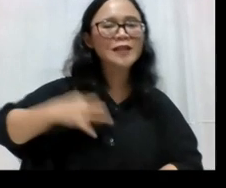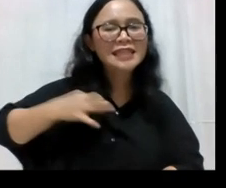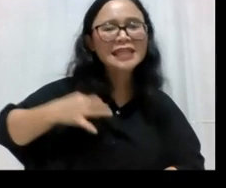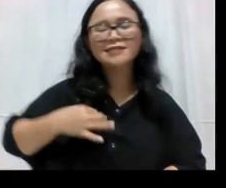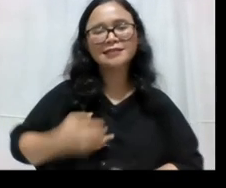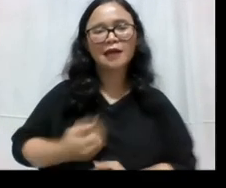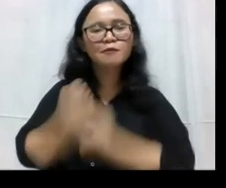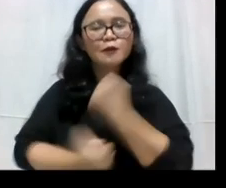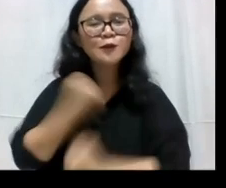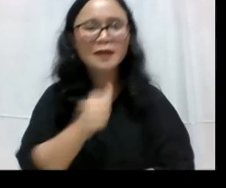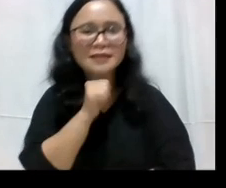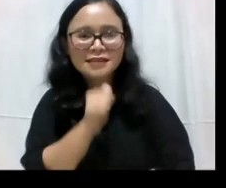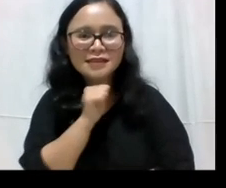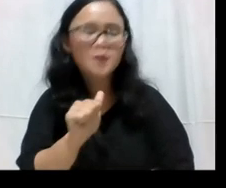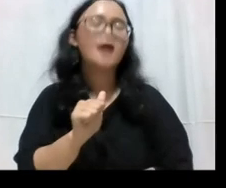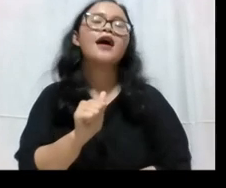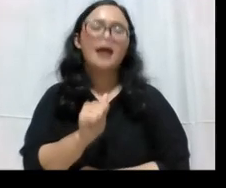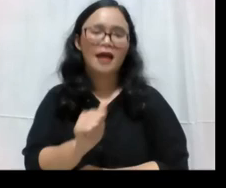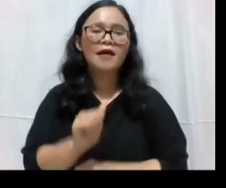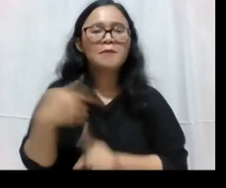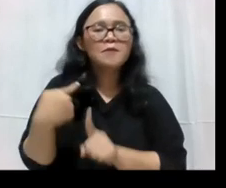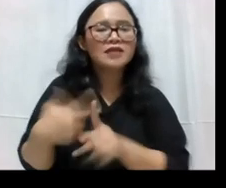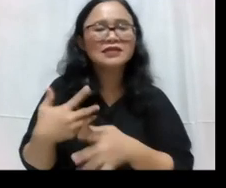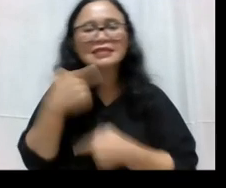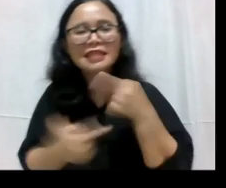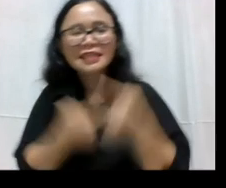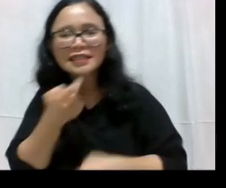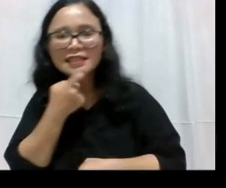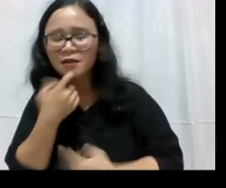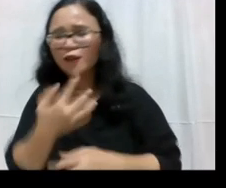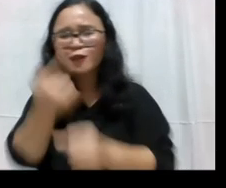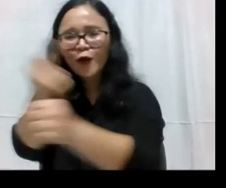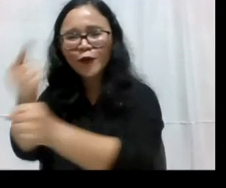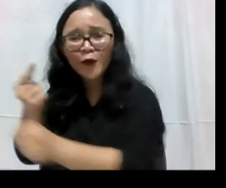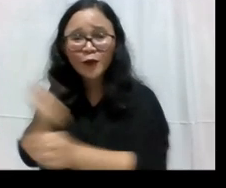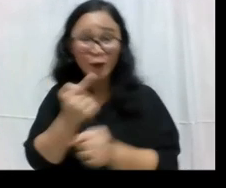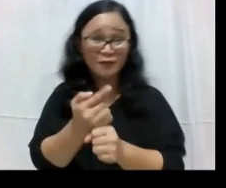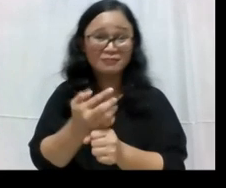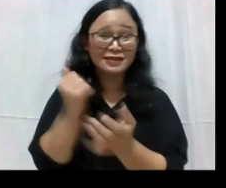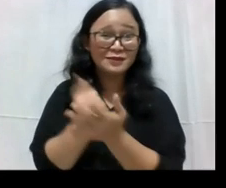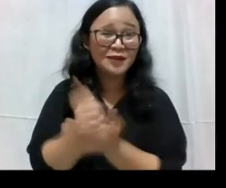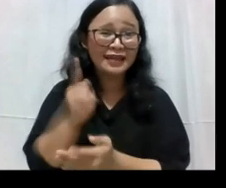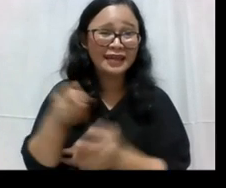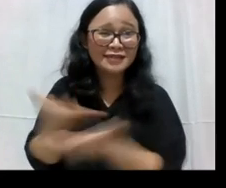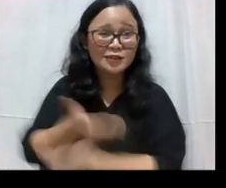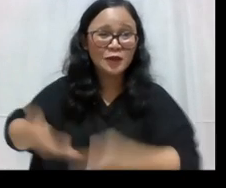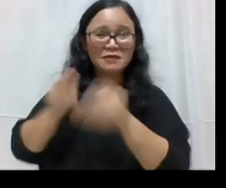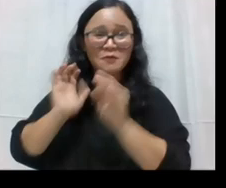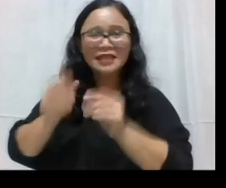grocery store trying to sell, try to deliver groceries. But then the fact of the matter